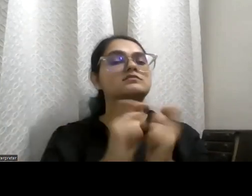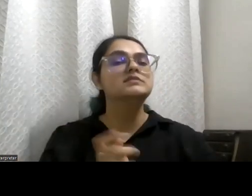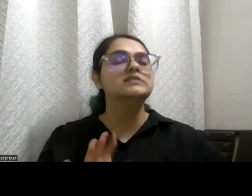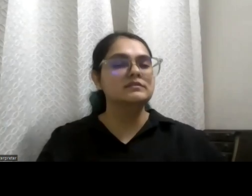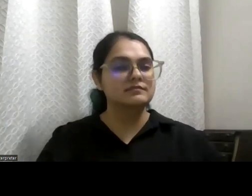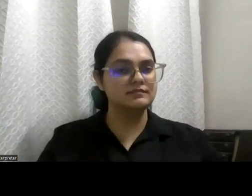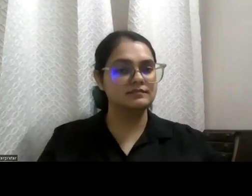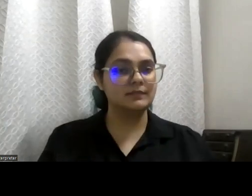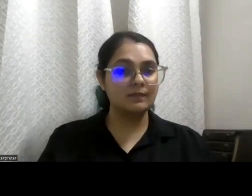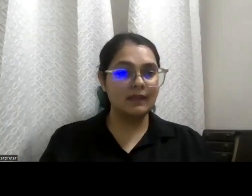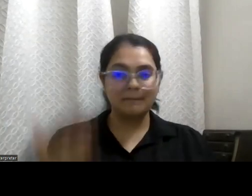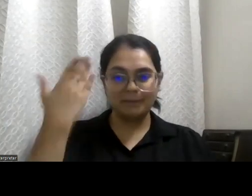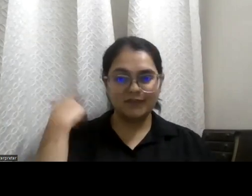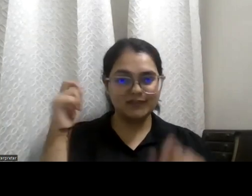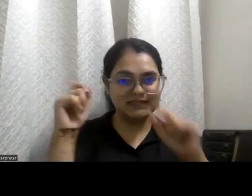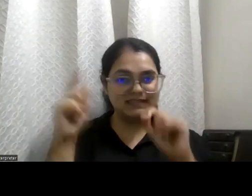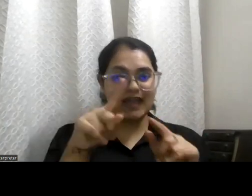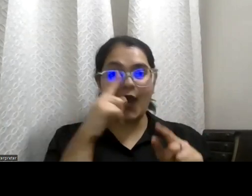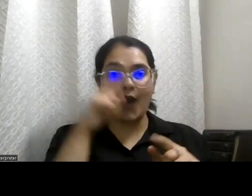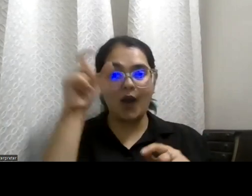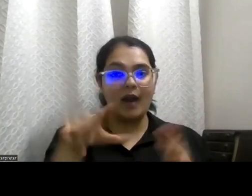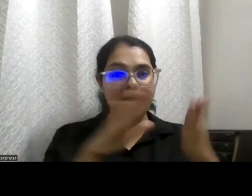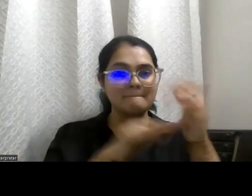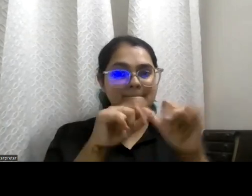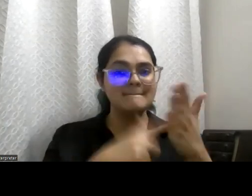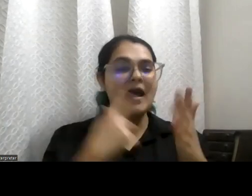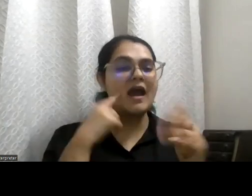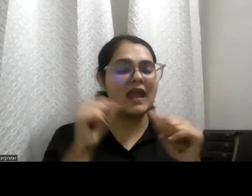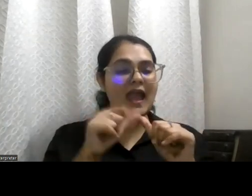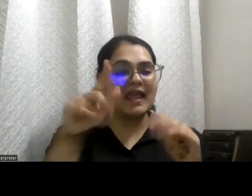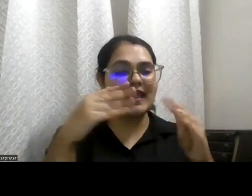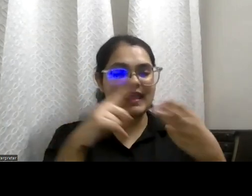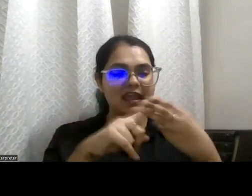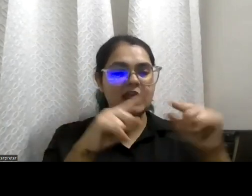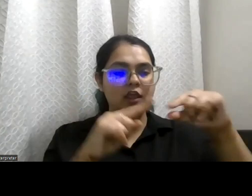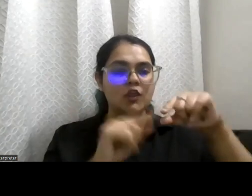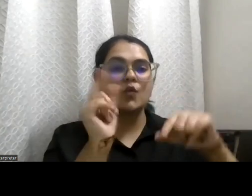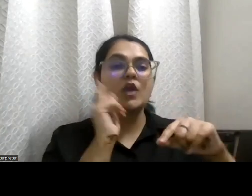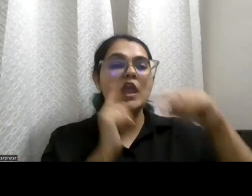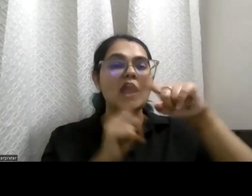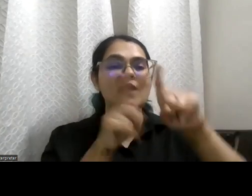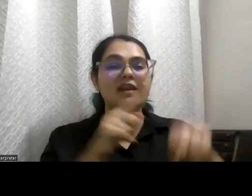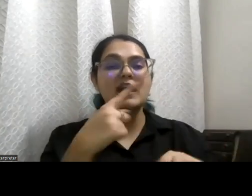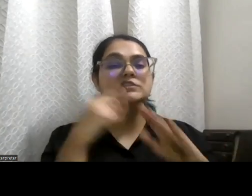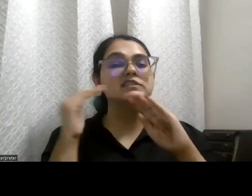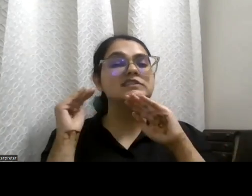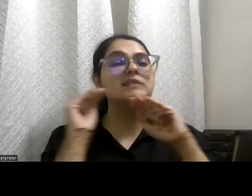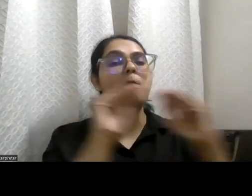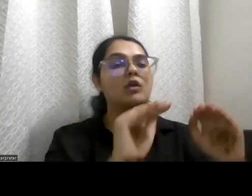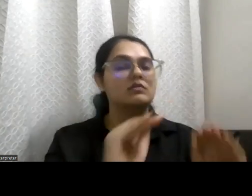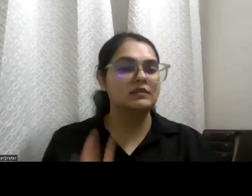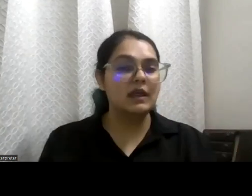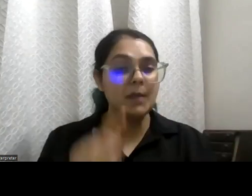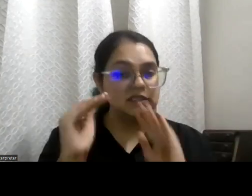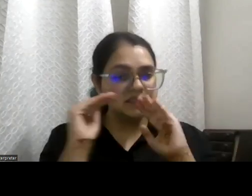And as the previous slide, what Maria suggested in equity, what we call the support mechanism. So the support mechanisms have been